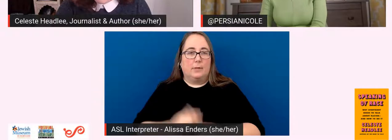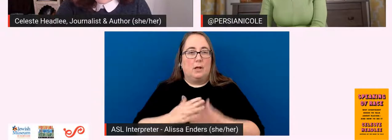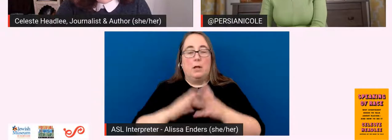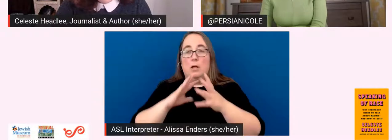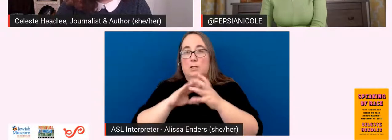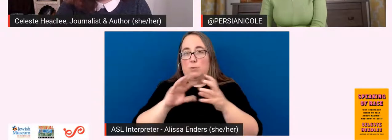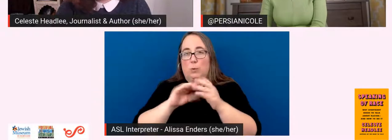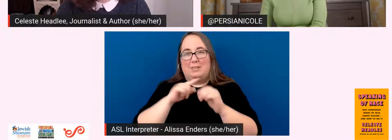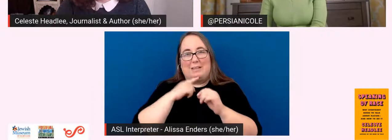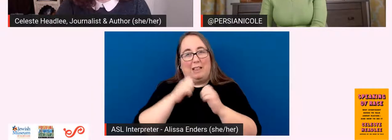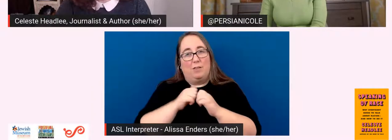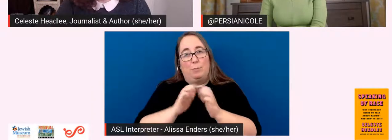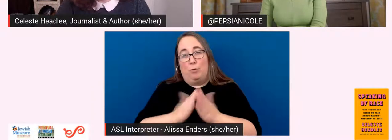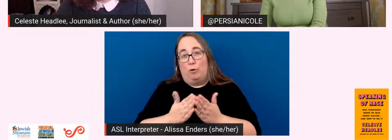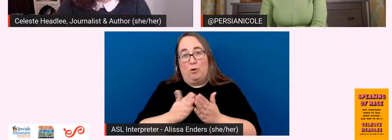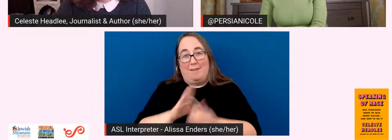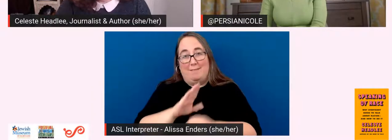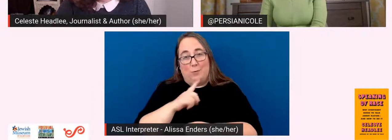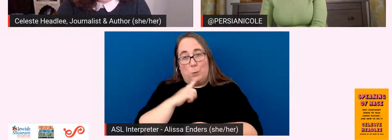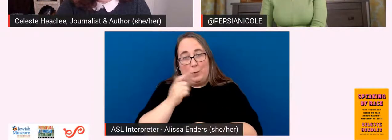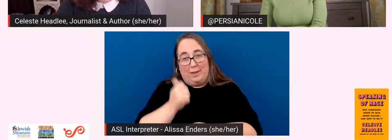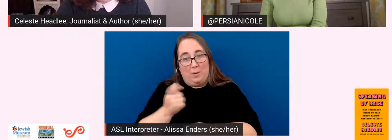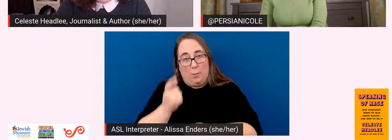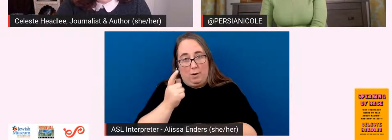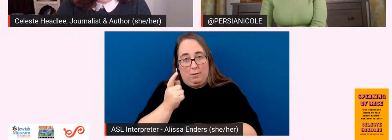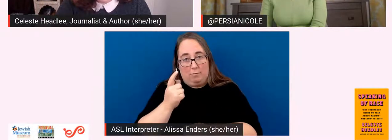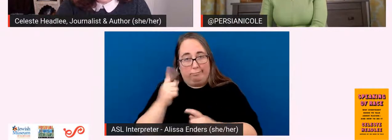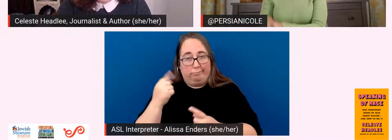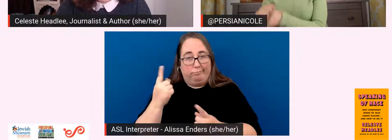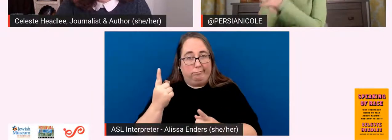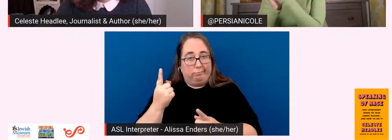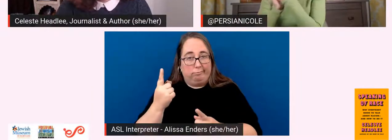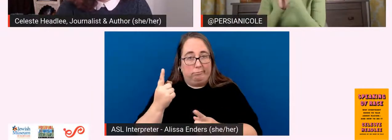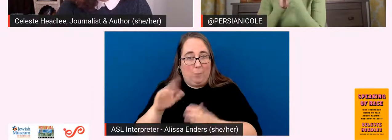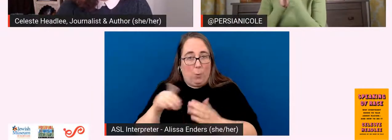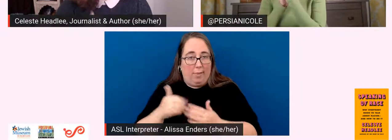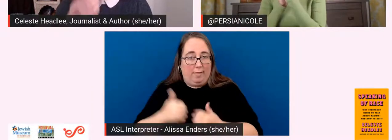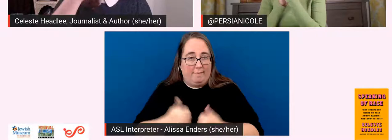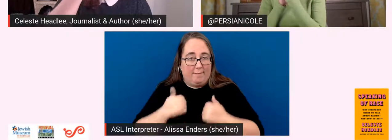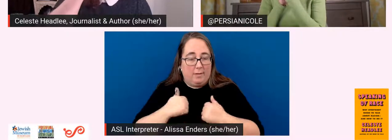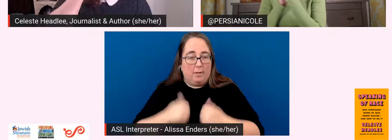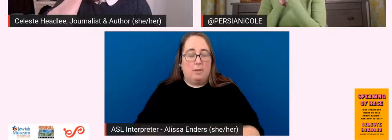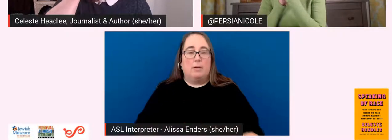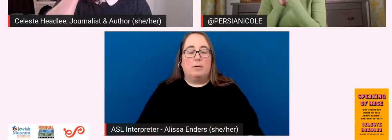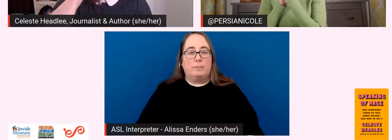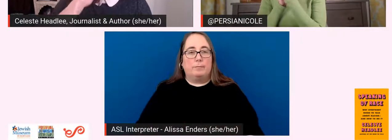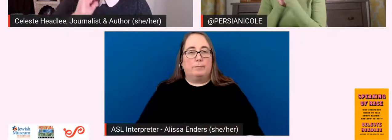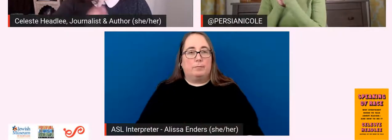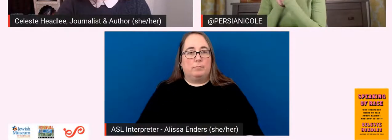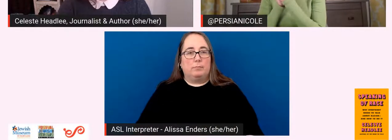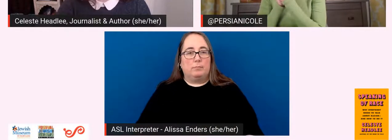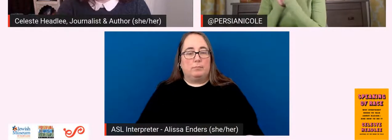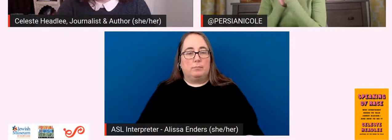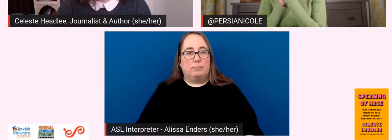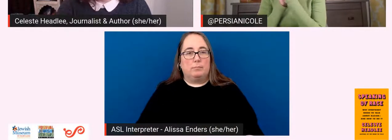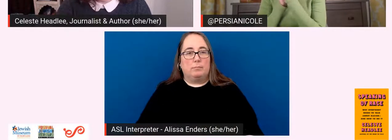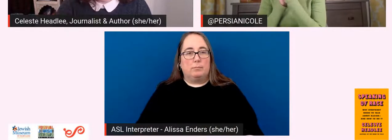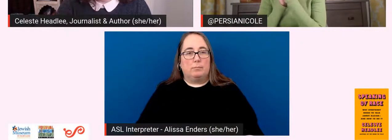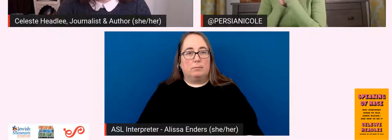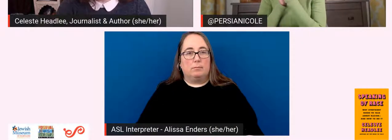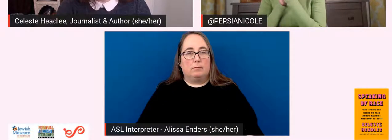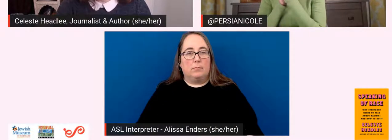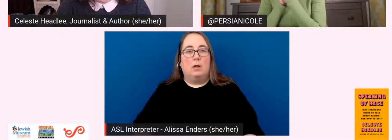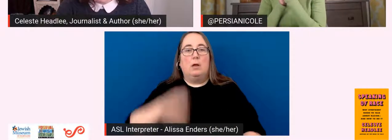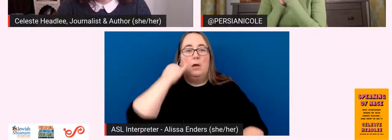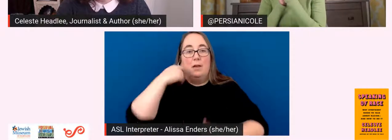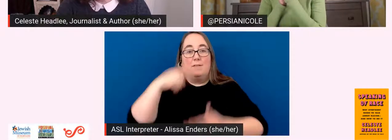in this book that I literally have never told another person in my entire life. Wow. But I thought, if I'm going to write this, I'm going